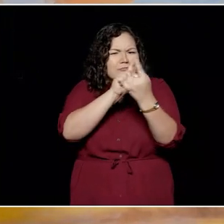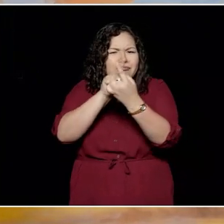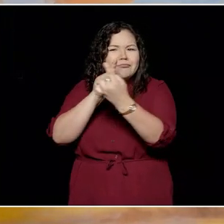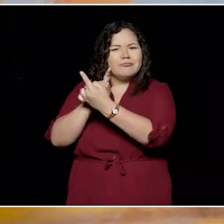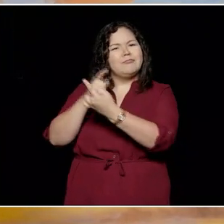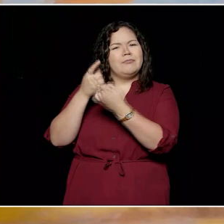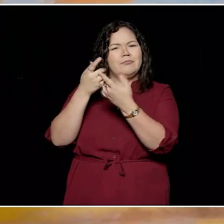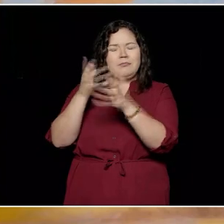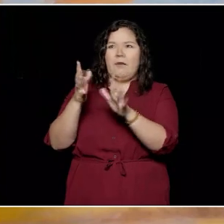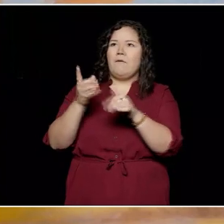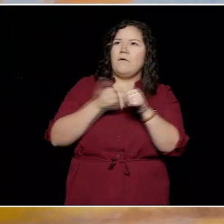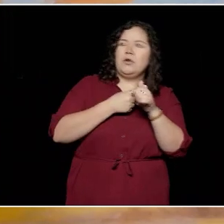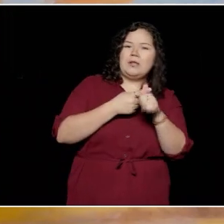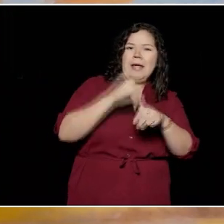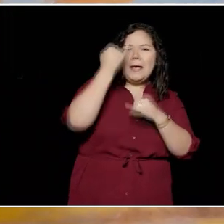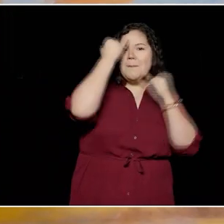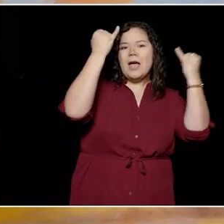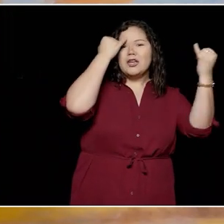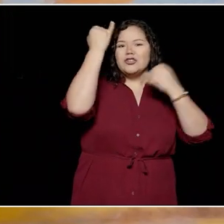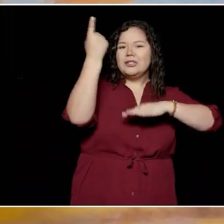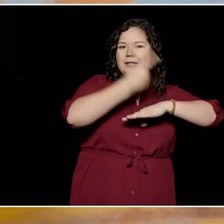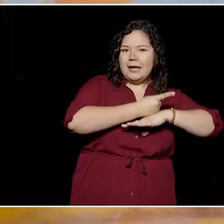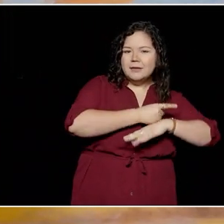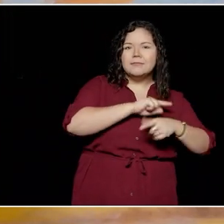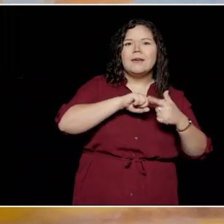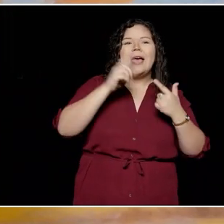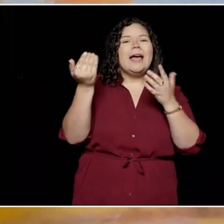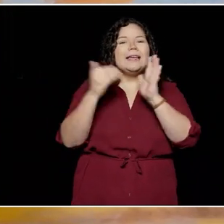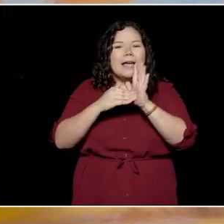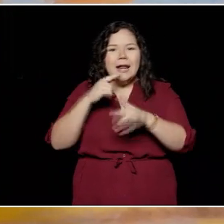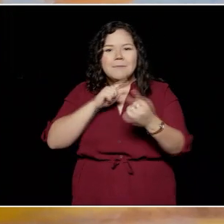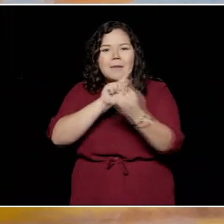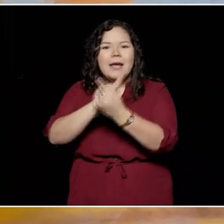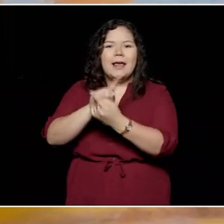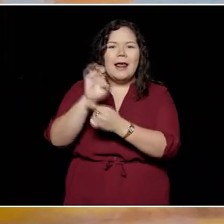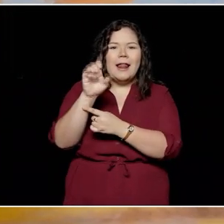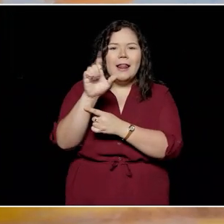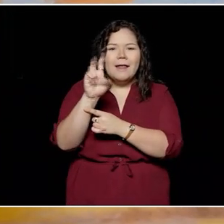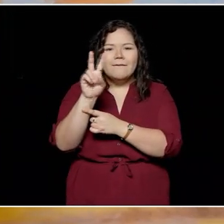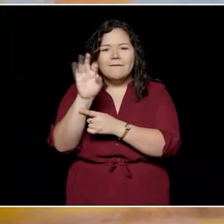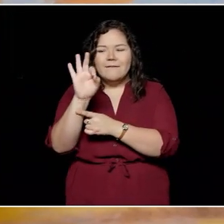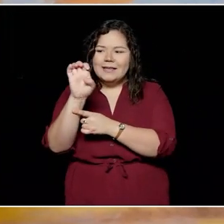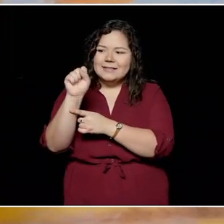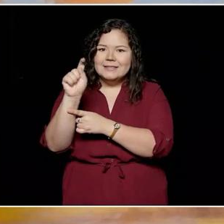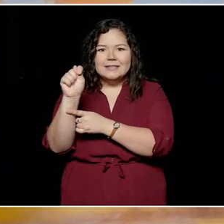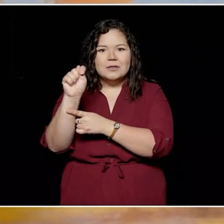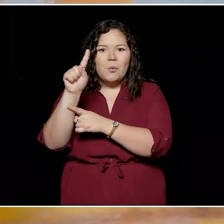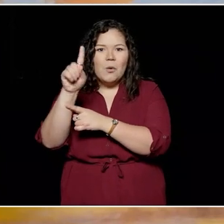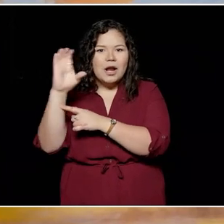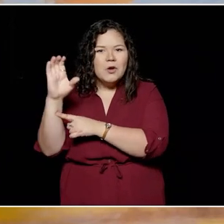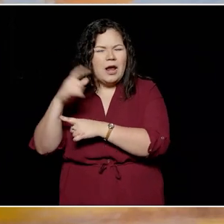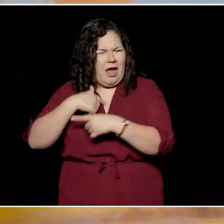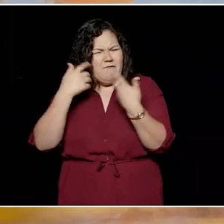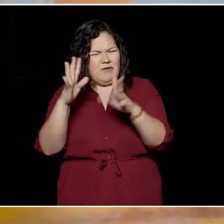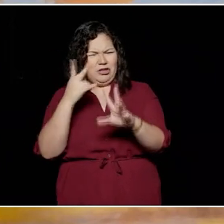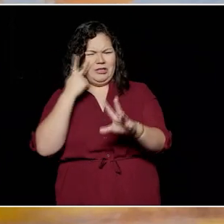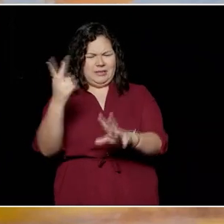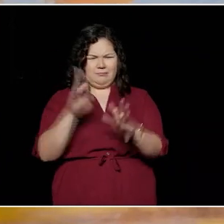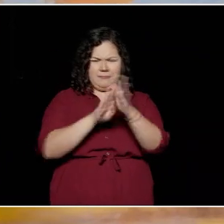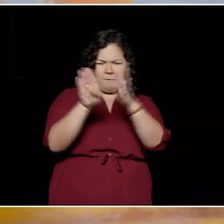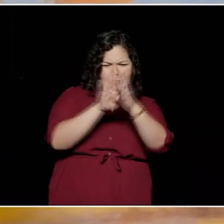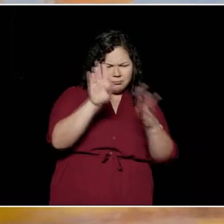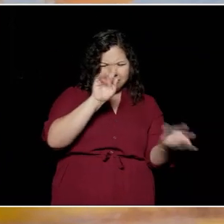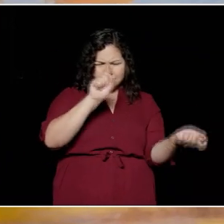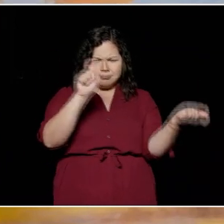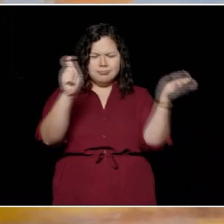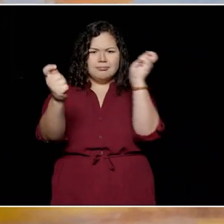days, first at Imagine Day, and then in LFS 100. Over the years, I've seen you grow as a group, gaining